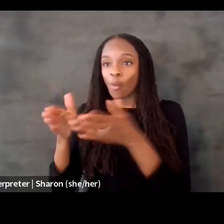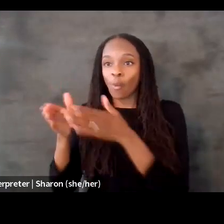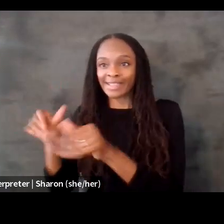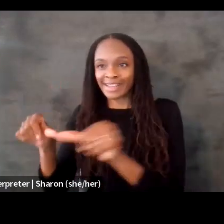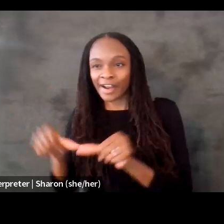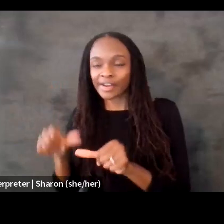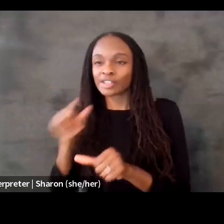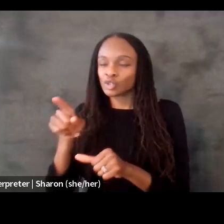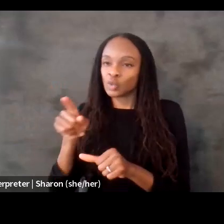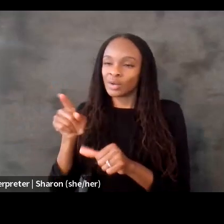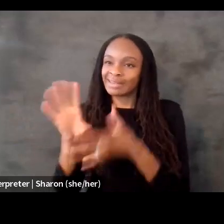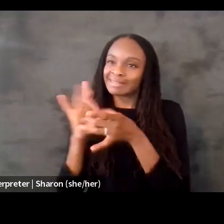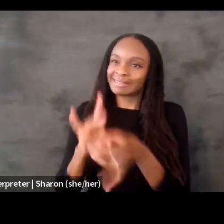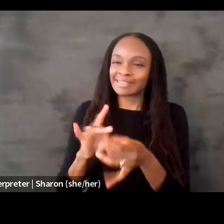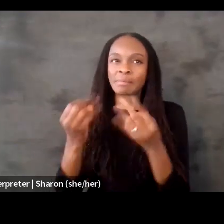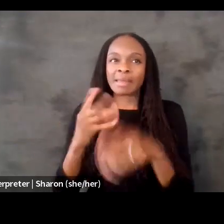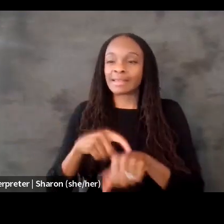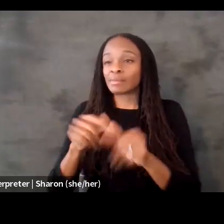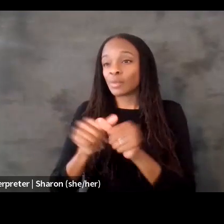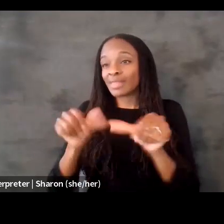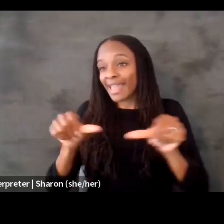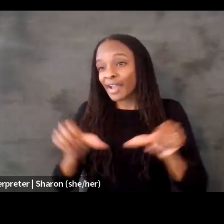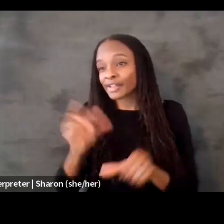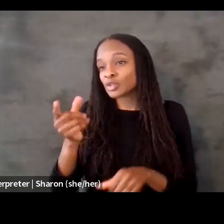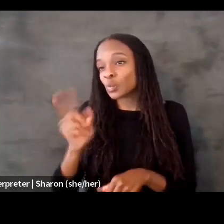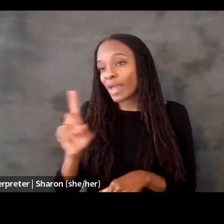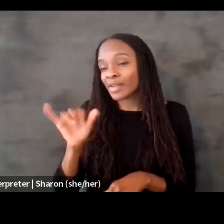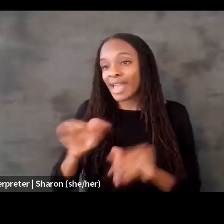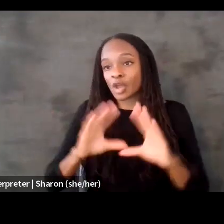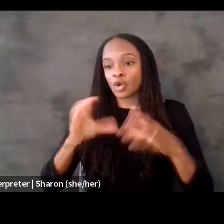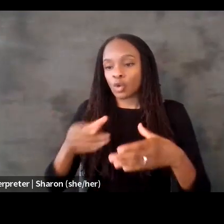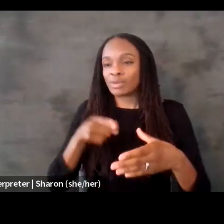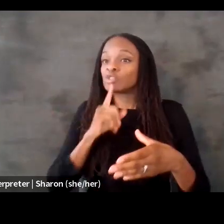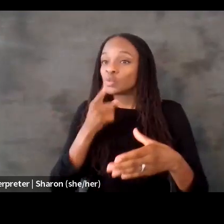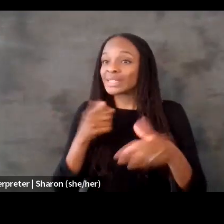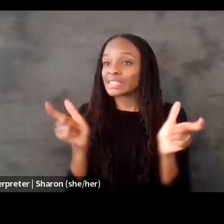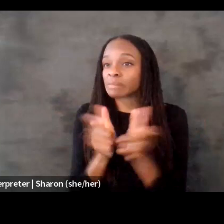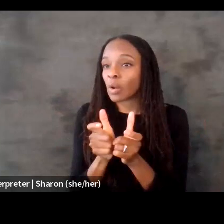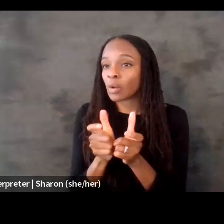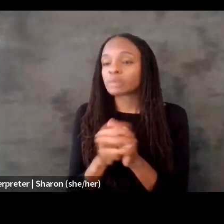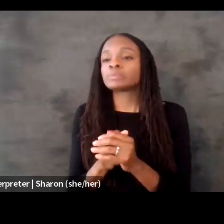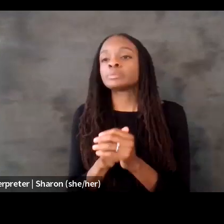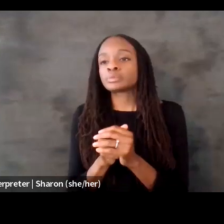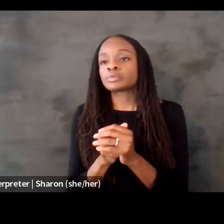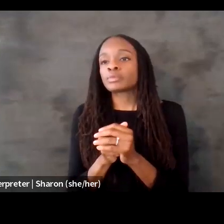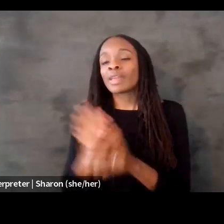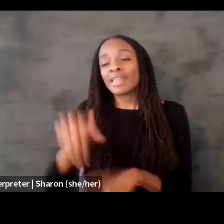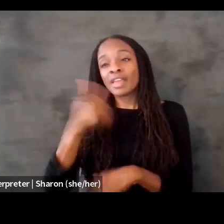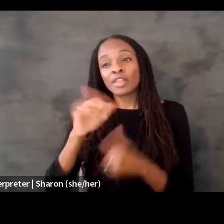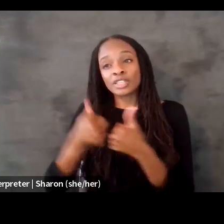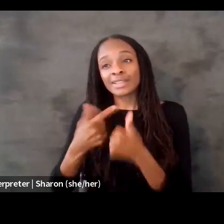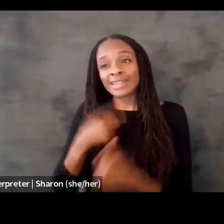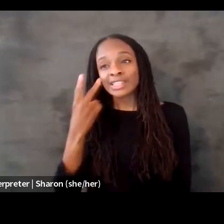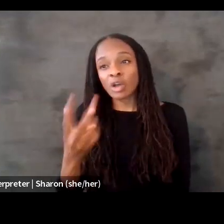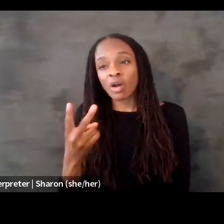lot of times areas where that group is really, really small. The other challenge that I've seen